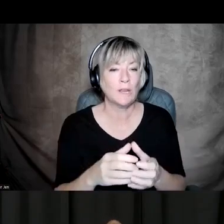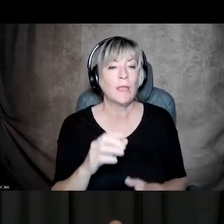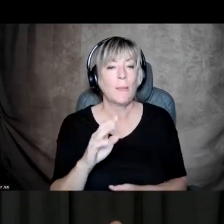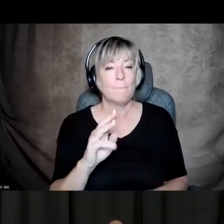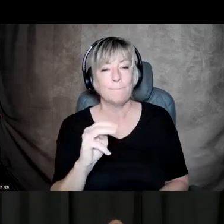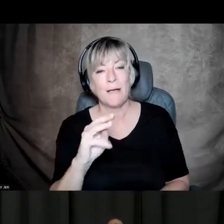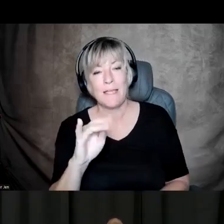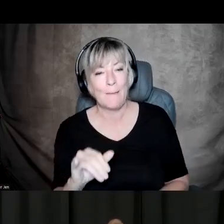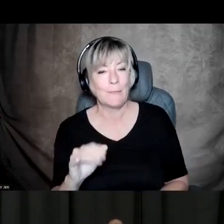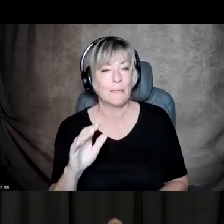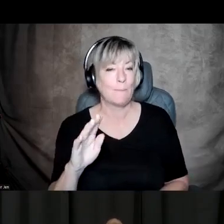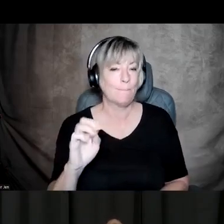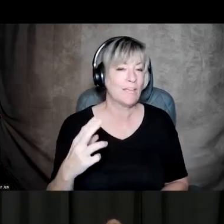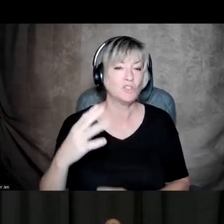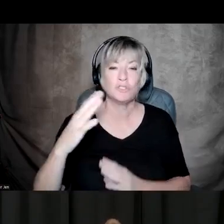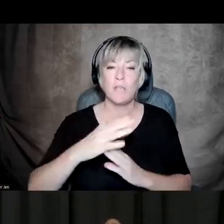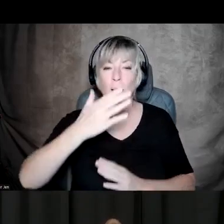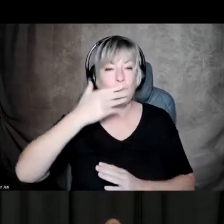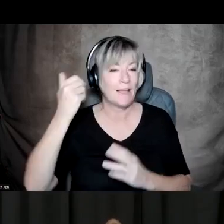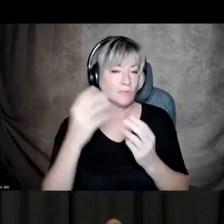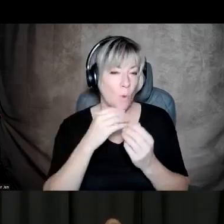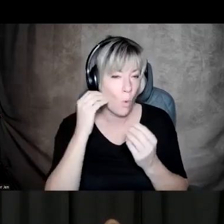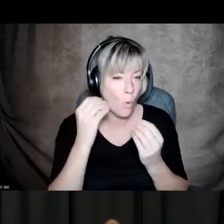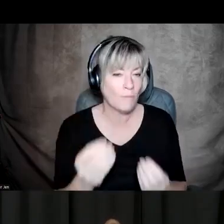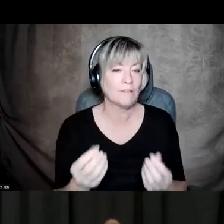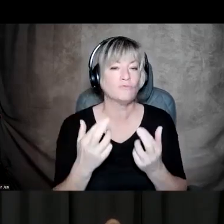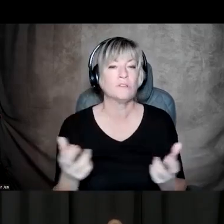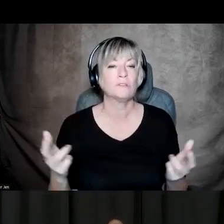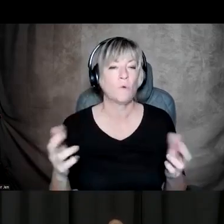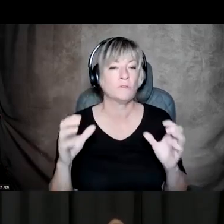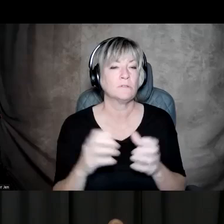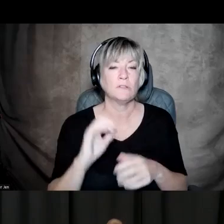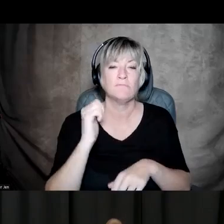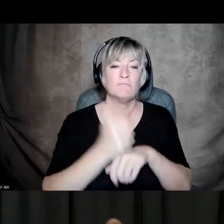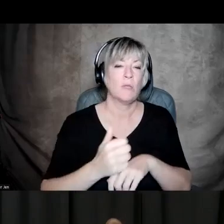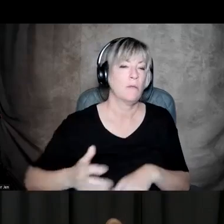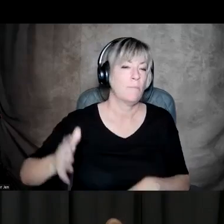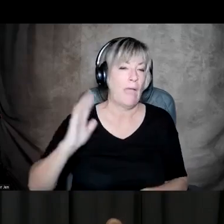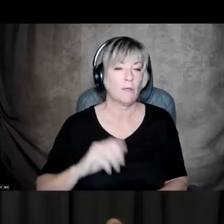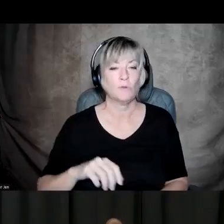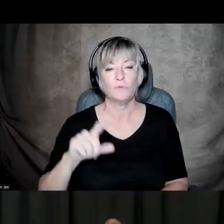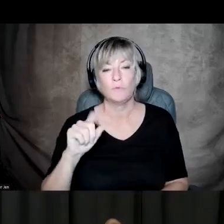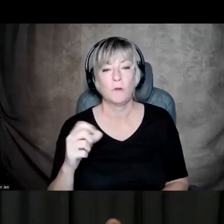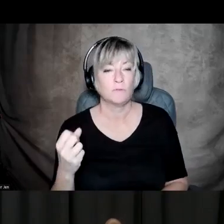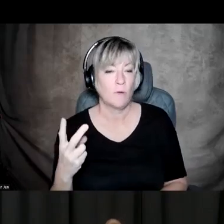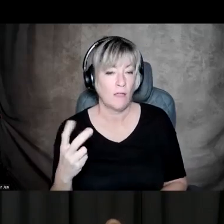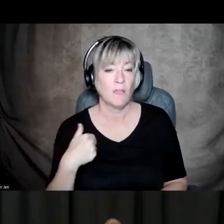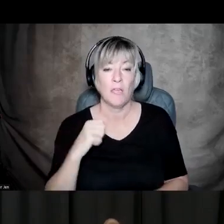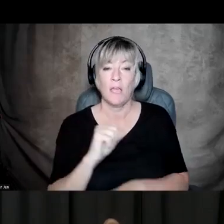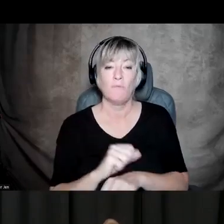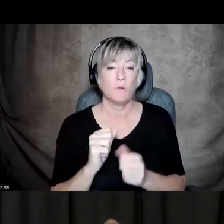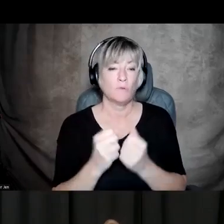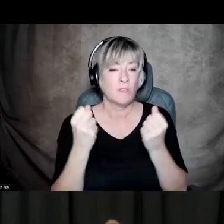Beach's elite Homeless Resource Unit, formed back in 2012. I've worked with many